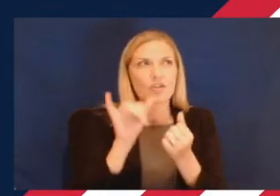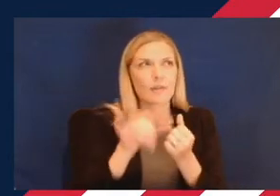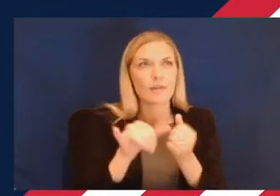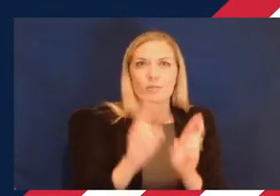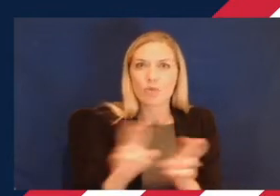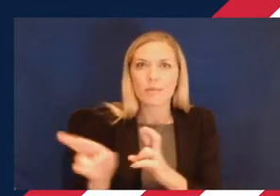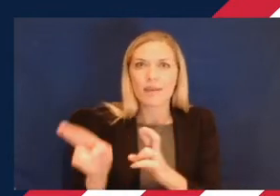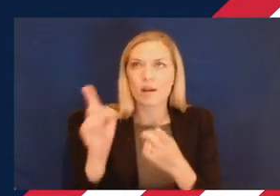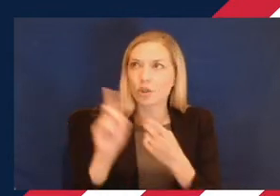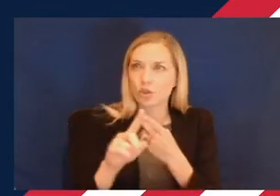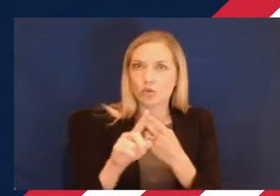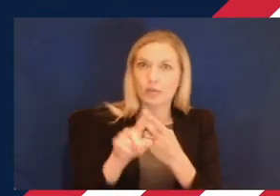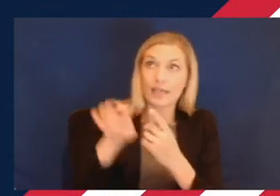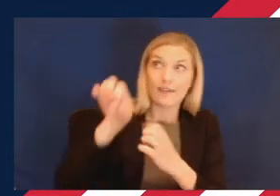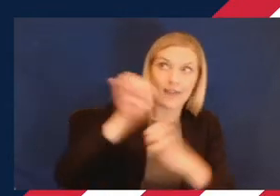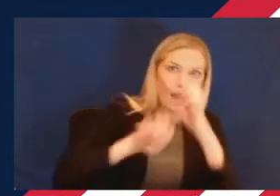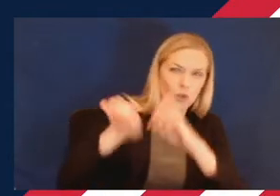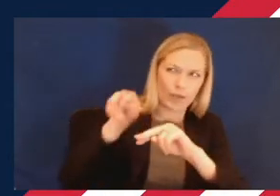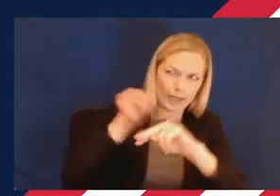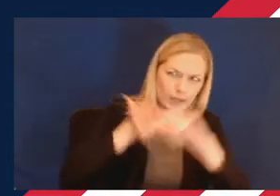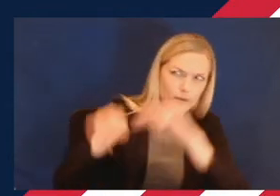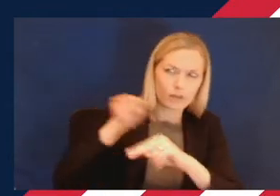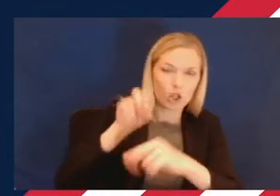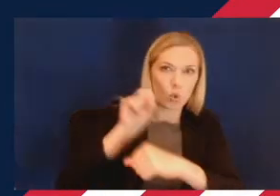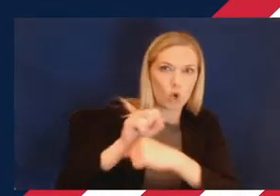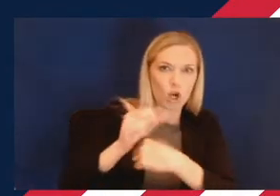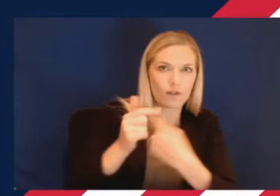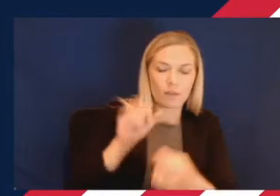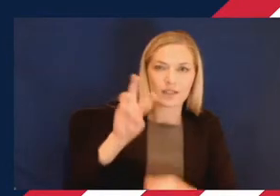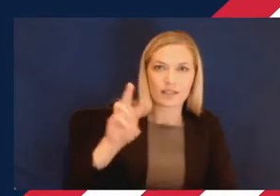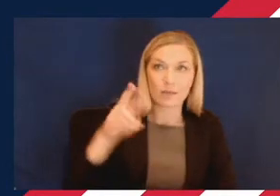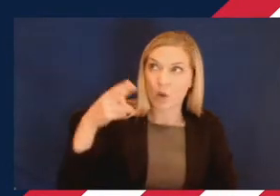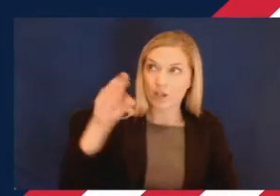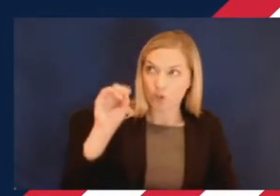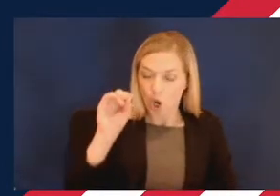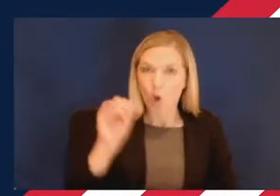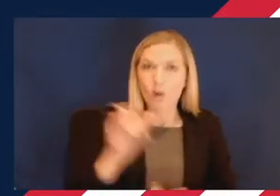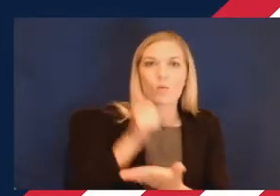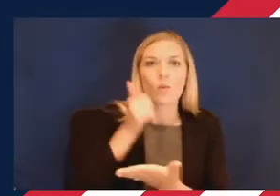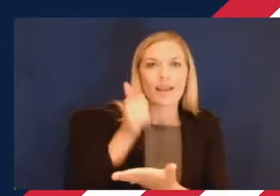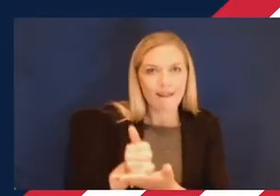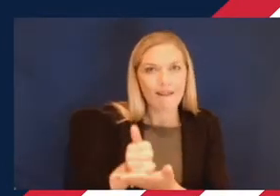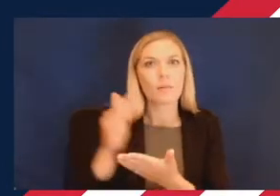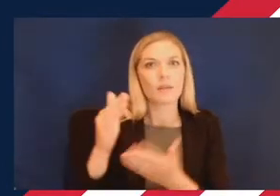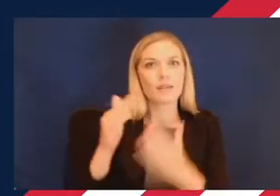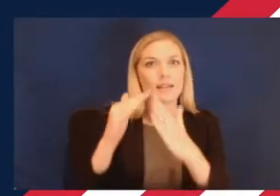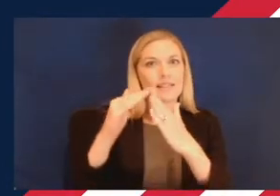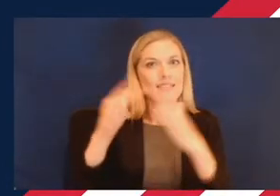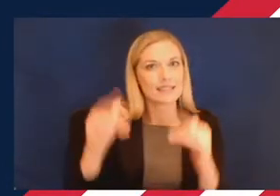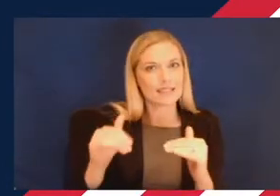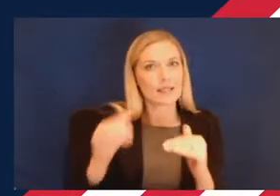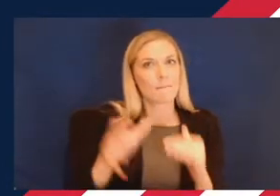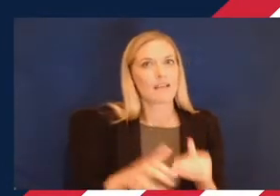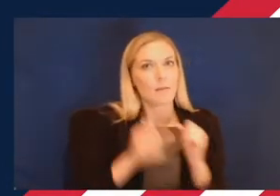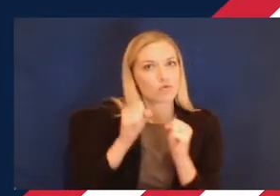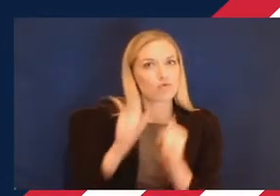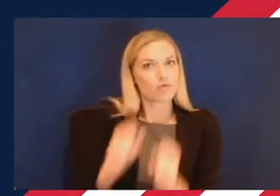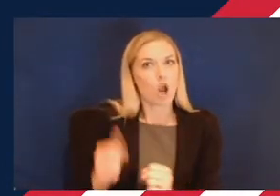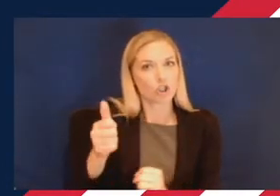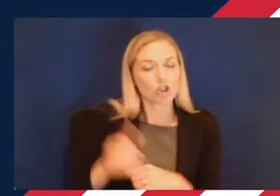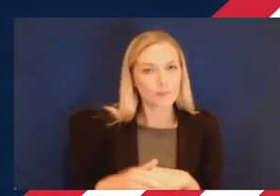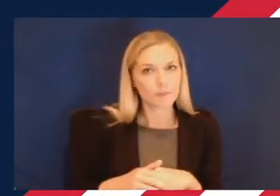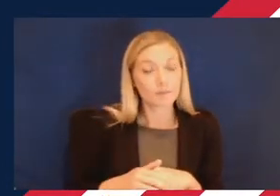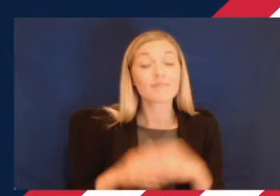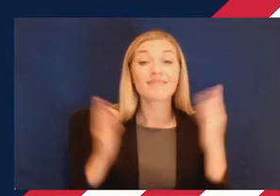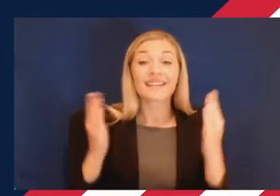the WHO is doing, and that we're leaning into health system strengthening around the world is going to be very important. Next, we lost a lot of